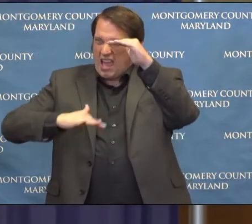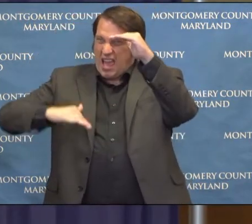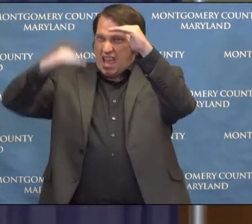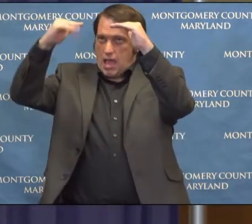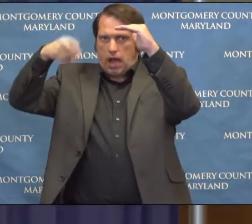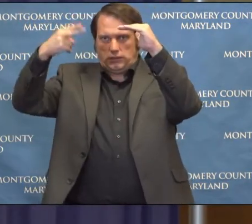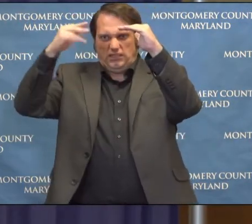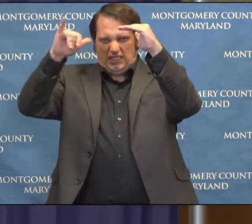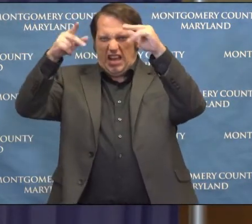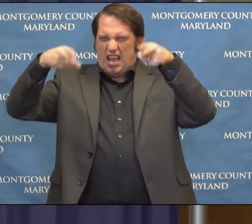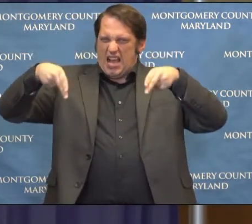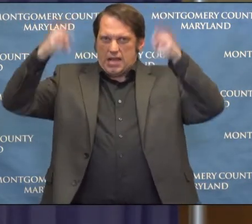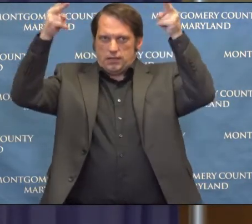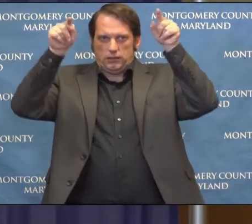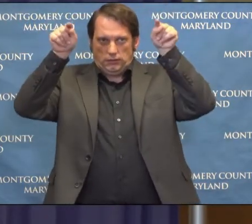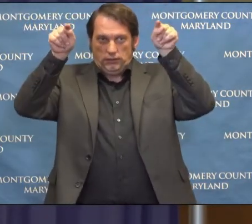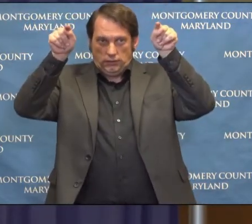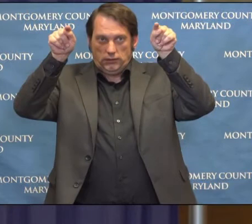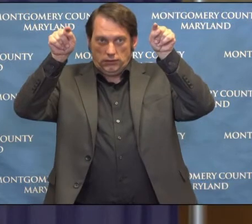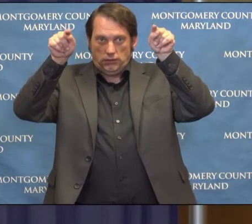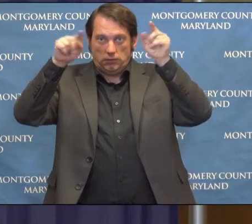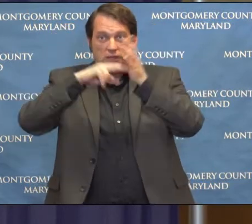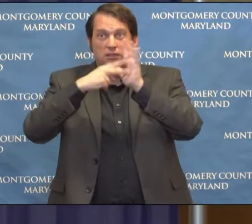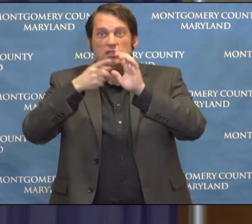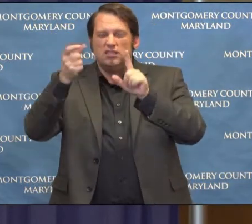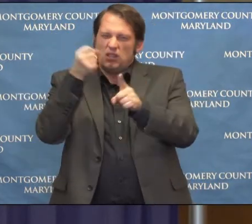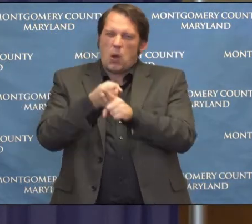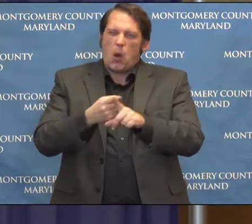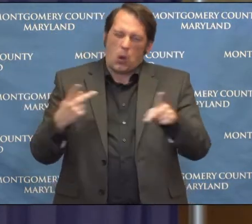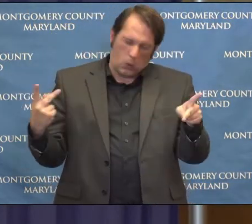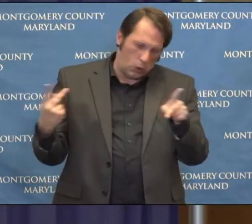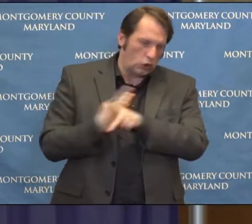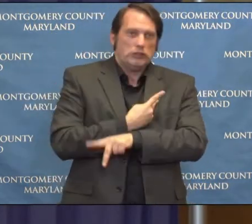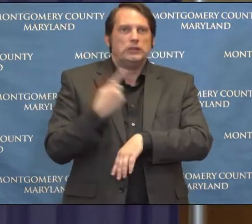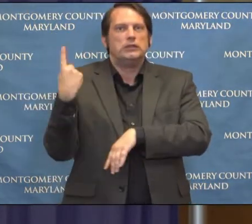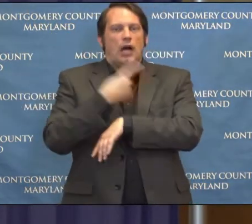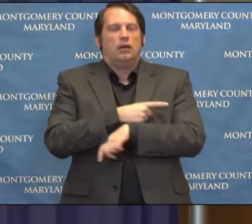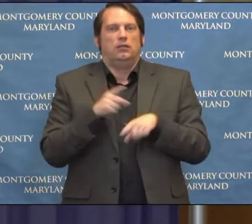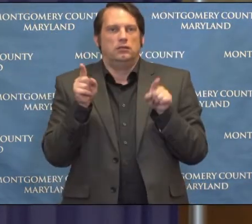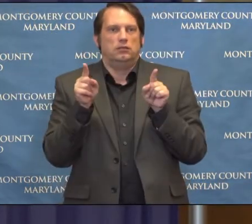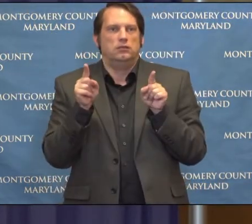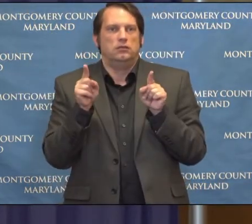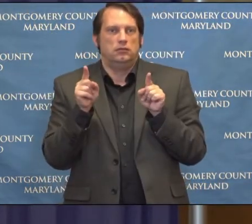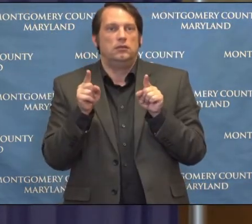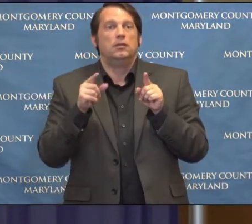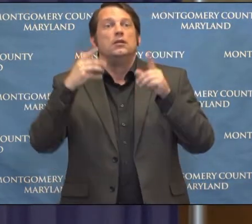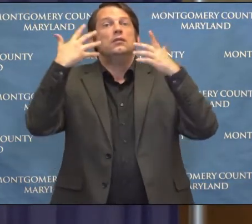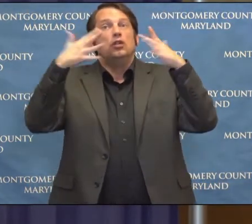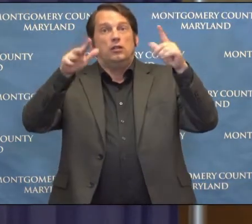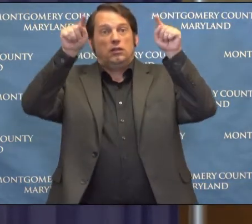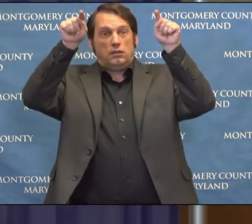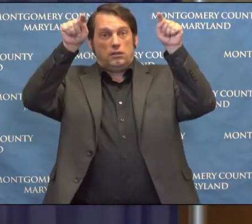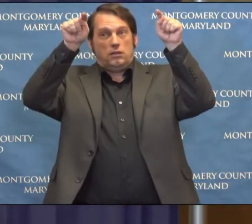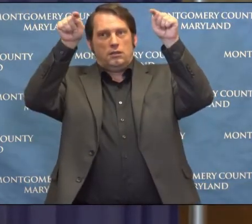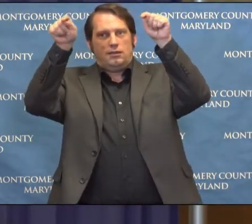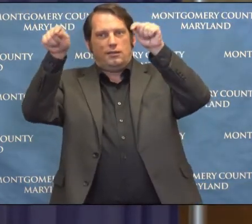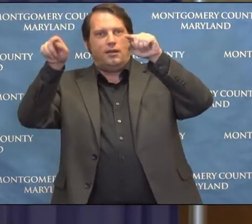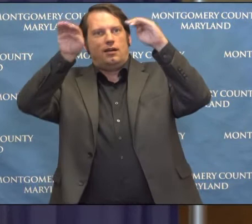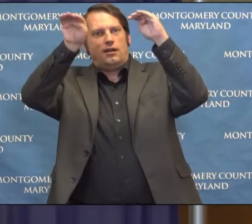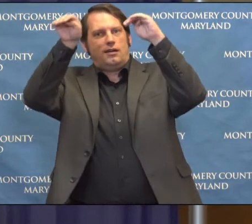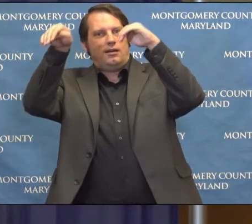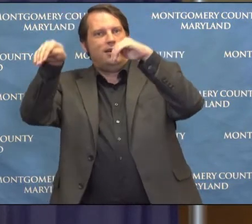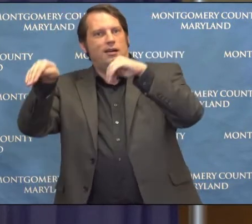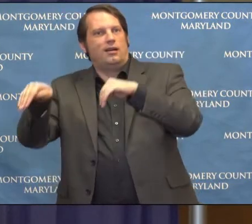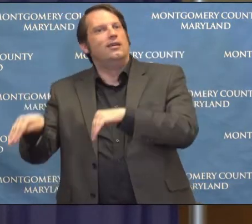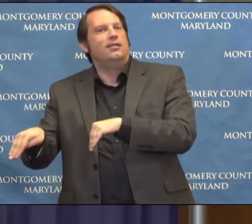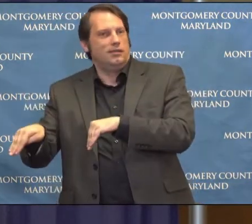see everything start to decrease in terms of, in relation to that number. It does not mean that we stop that day and then we have